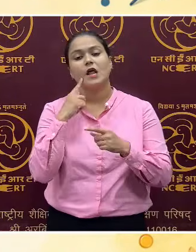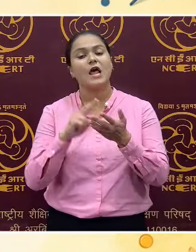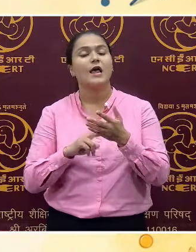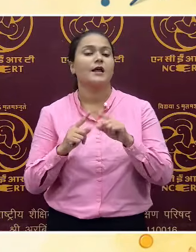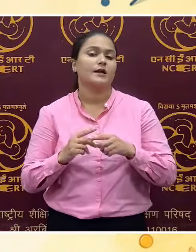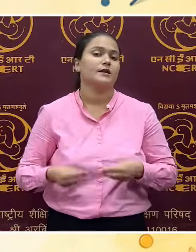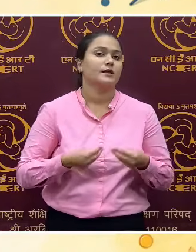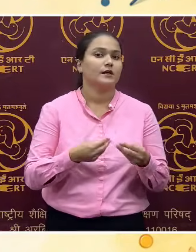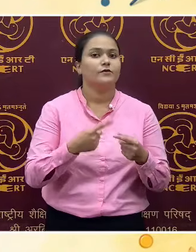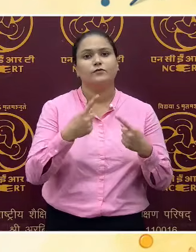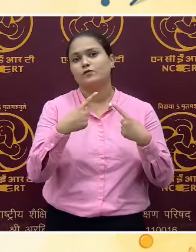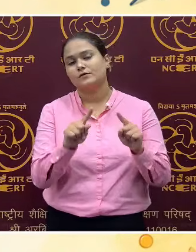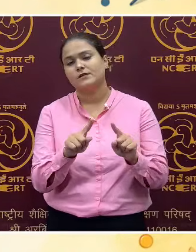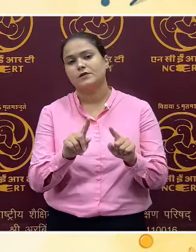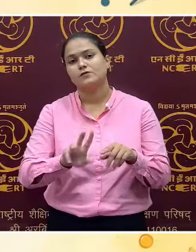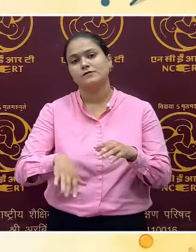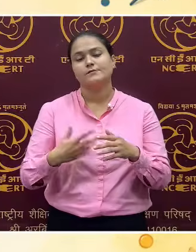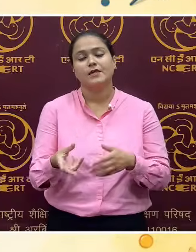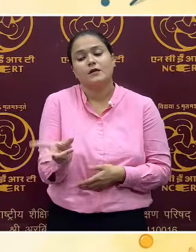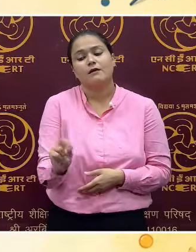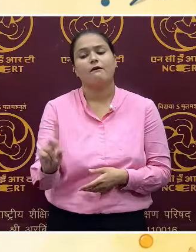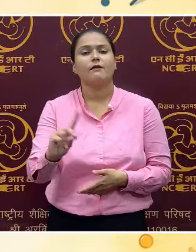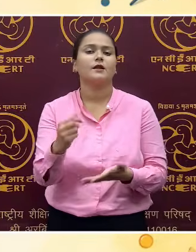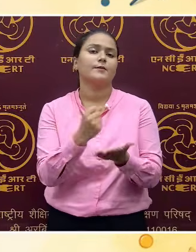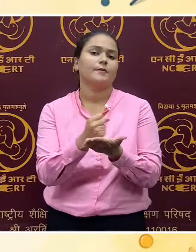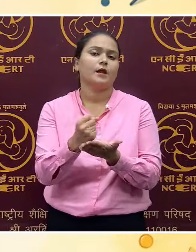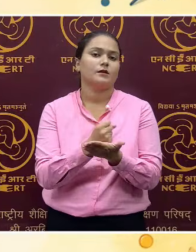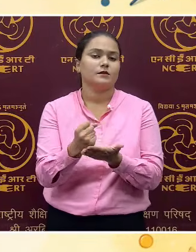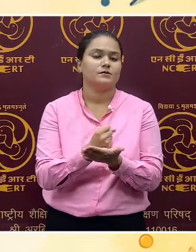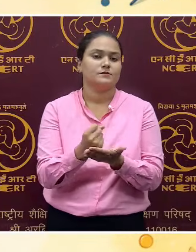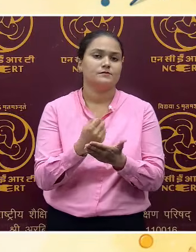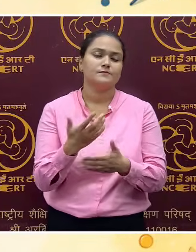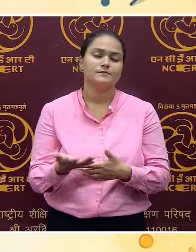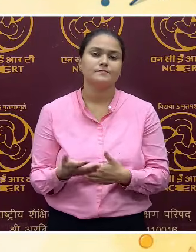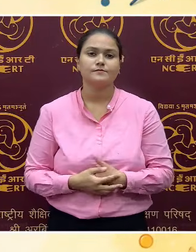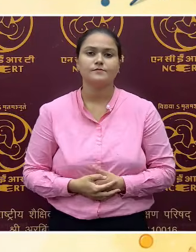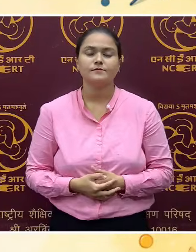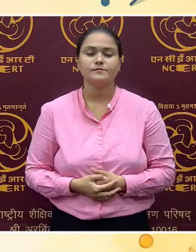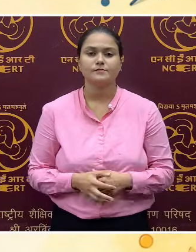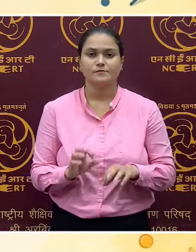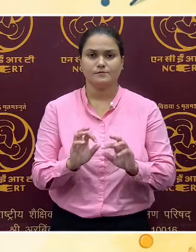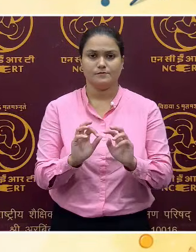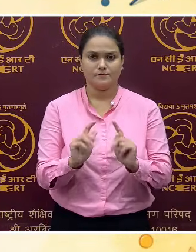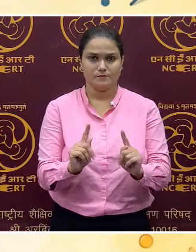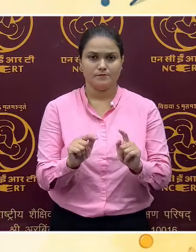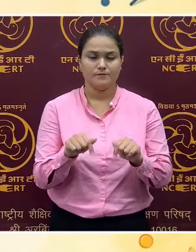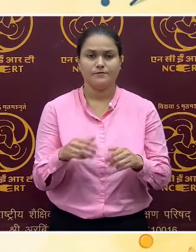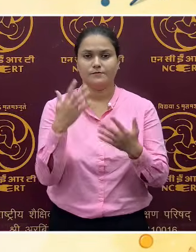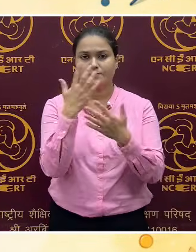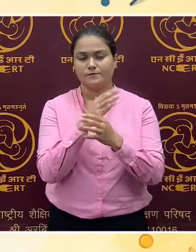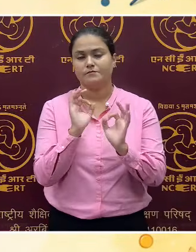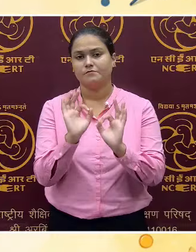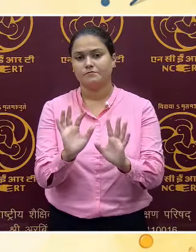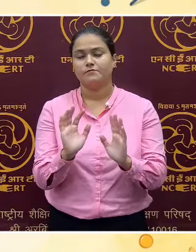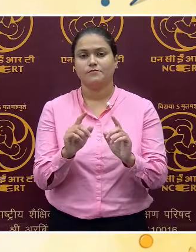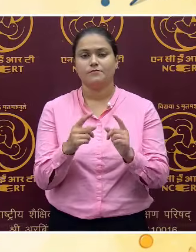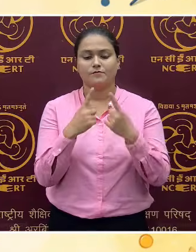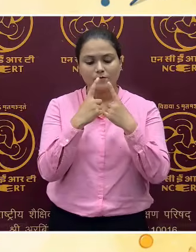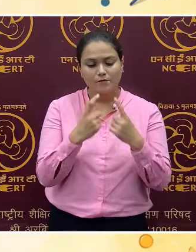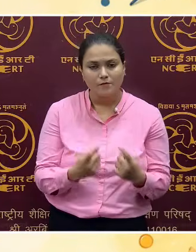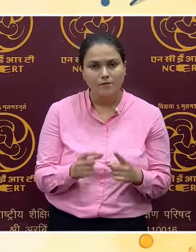correct. Okay, so they can correct it the next time. Okay, this was a wonderful simulation,